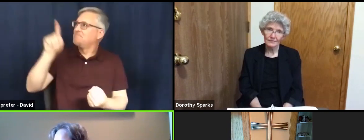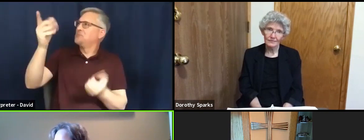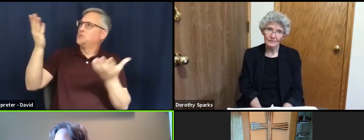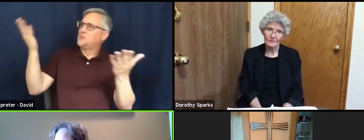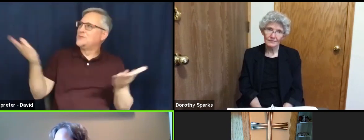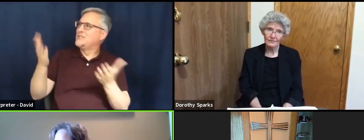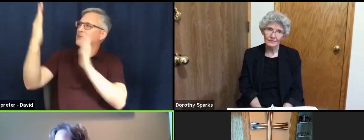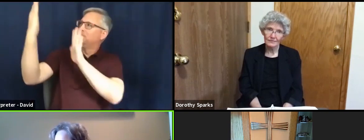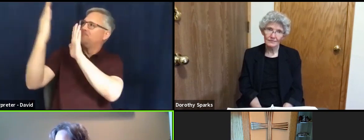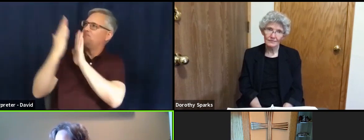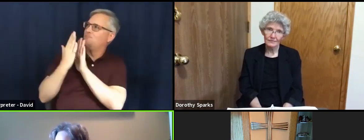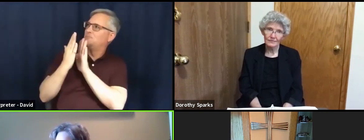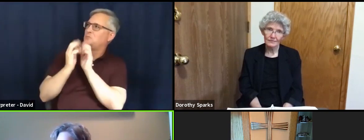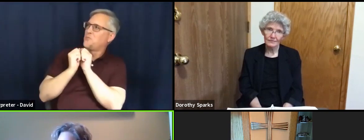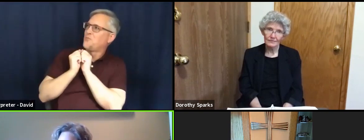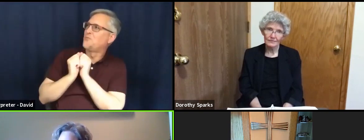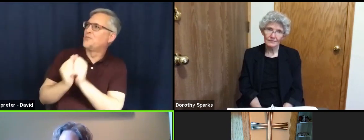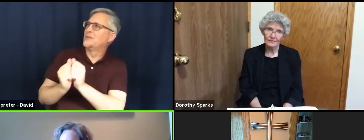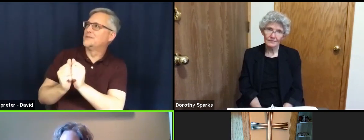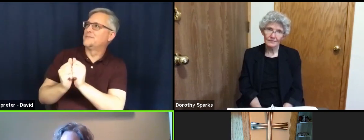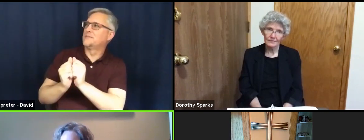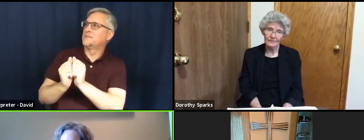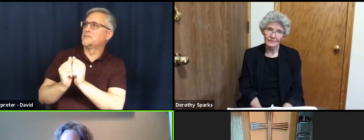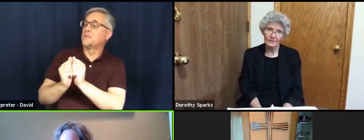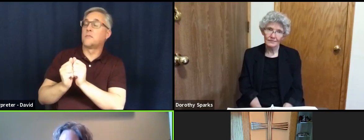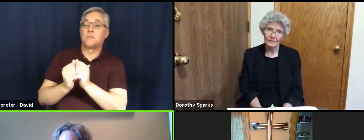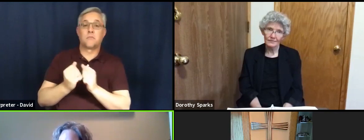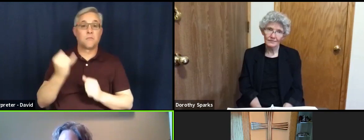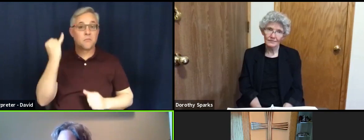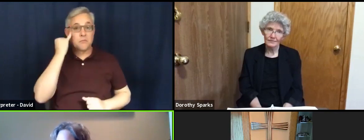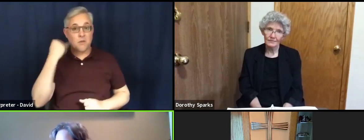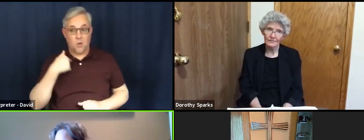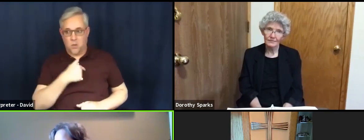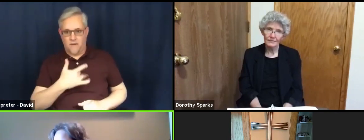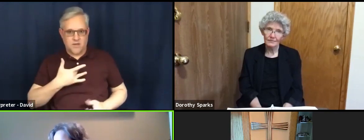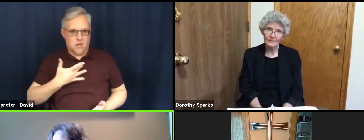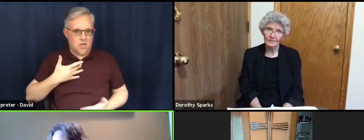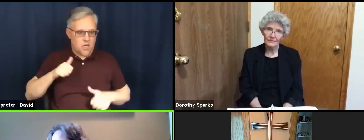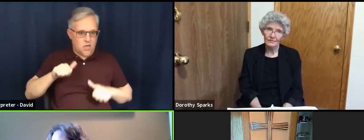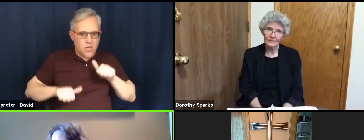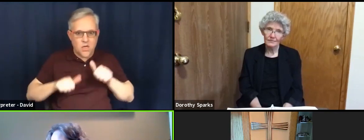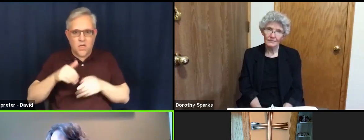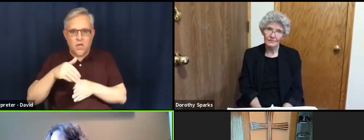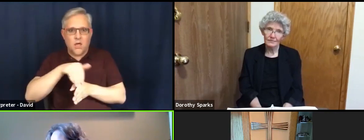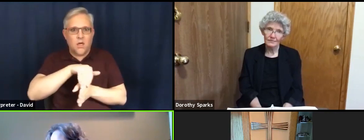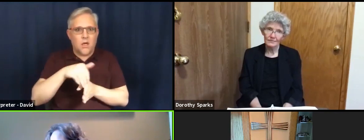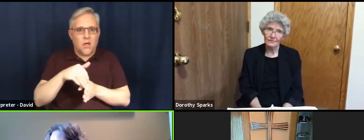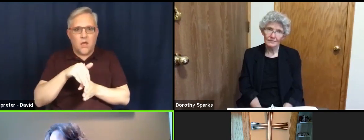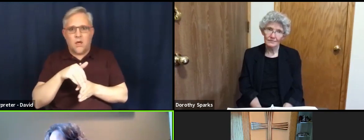May we turn to you for hope in times of uncertainty and loss.